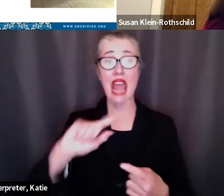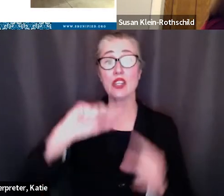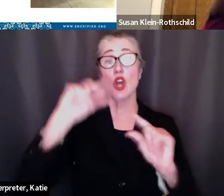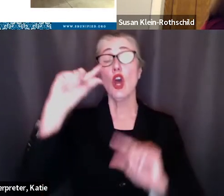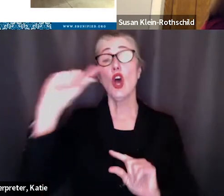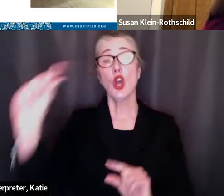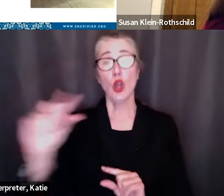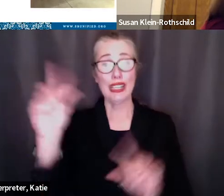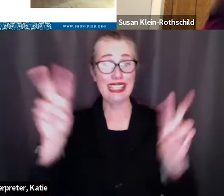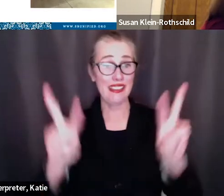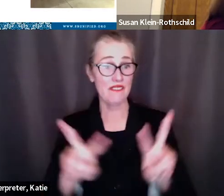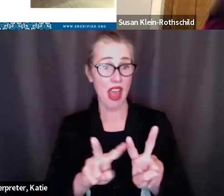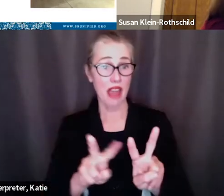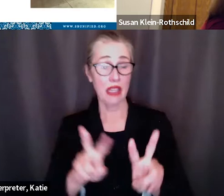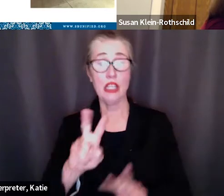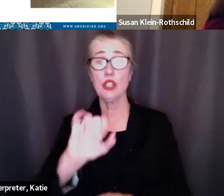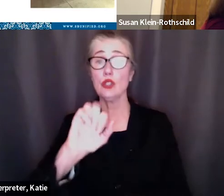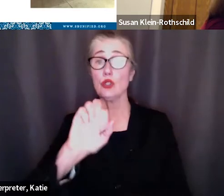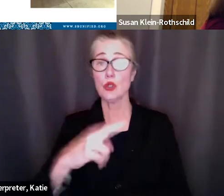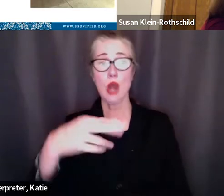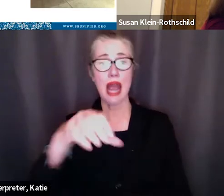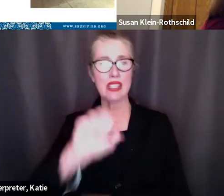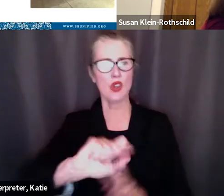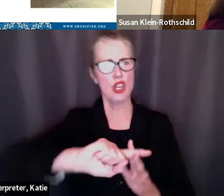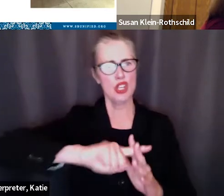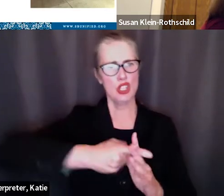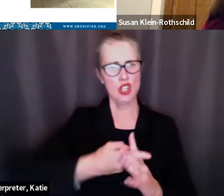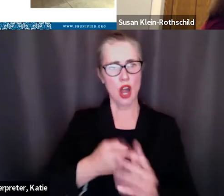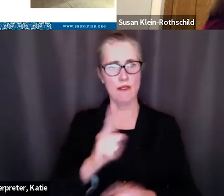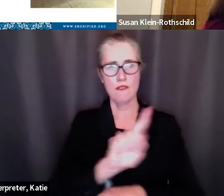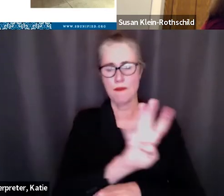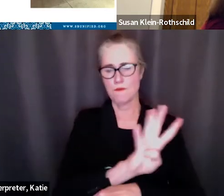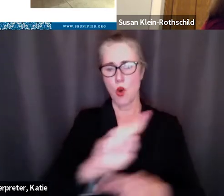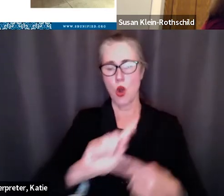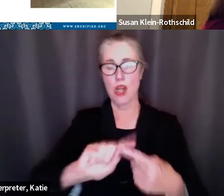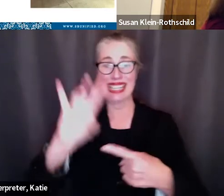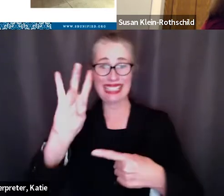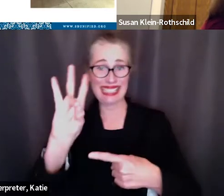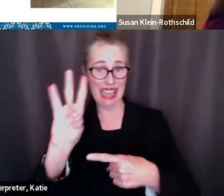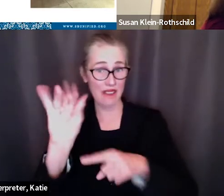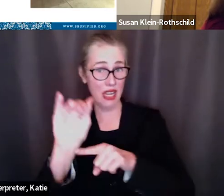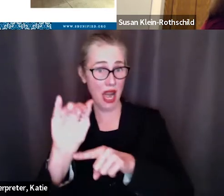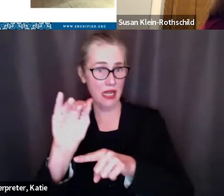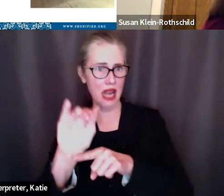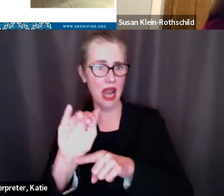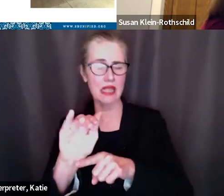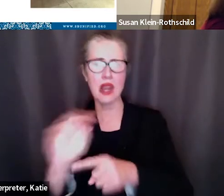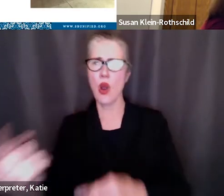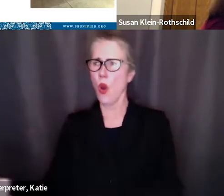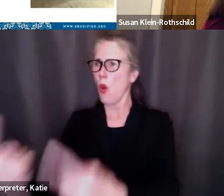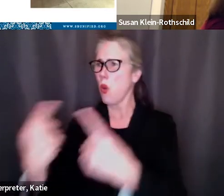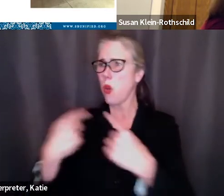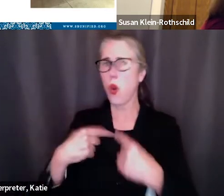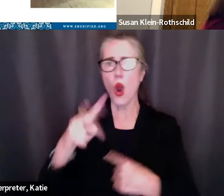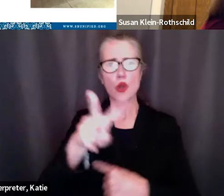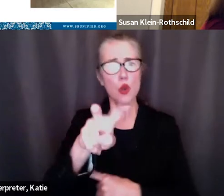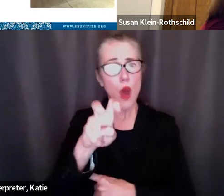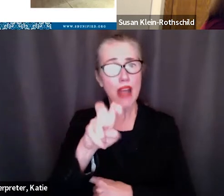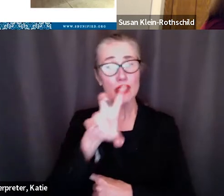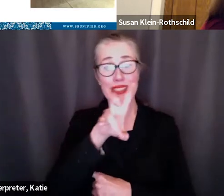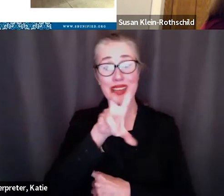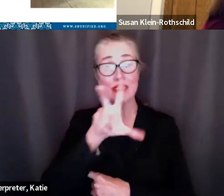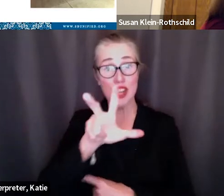that that clinic was from four o'clock to 7 pm we had 273 vaccinations